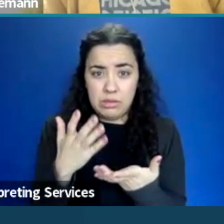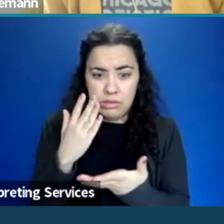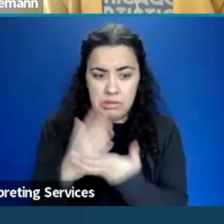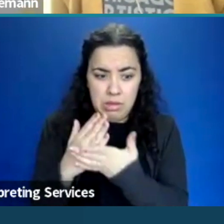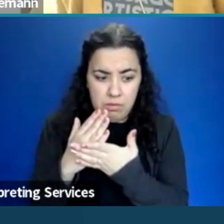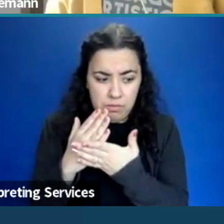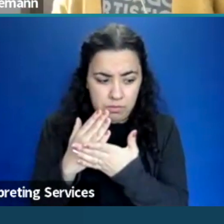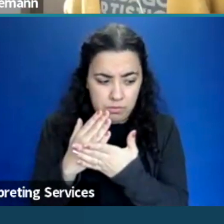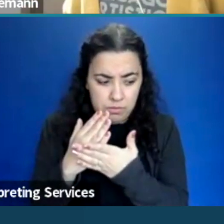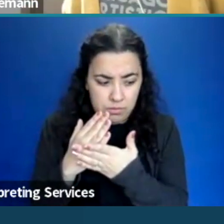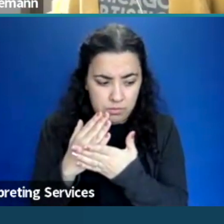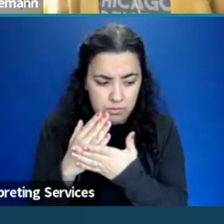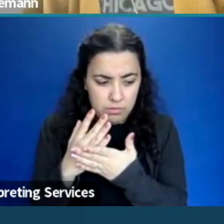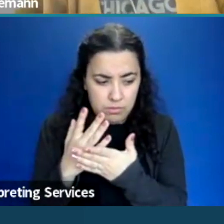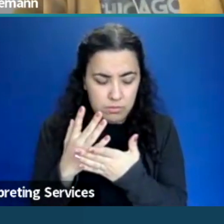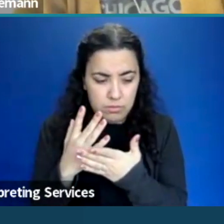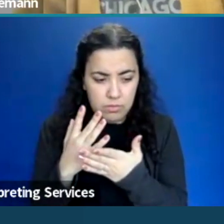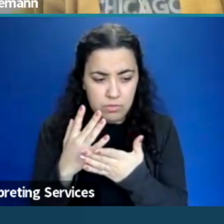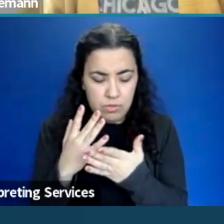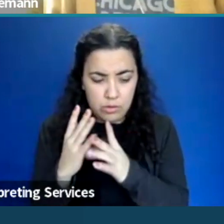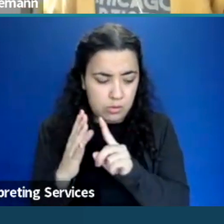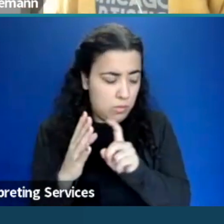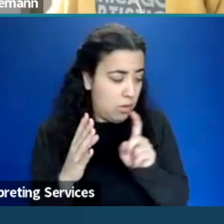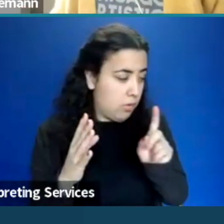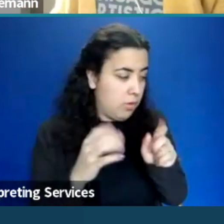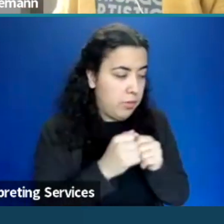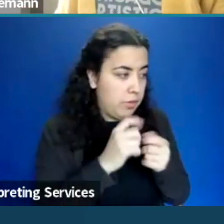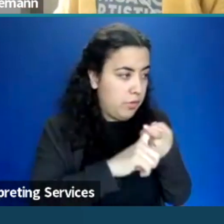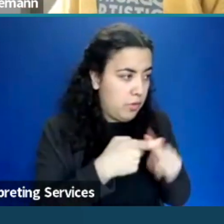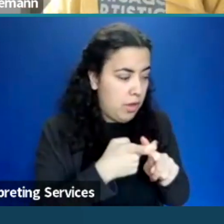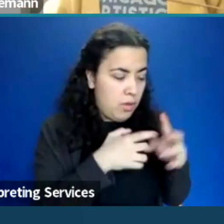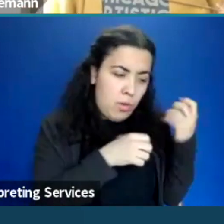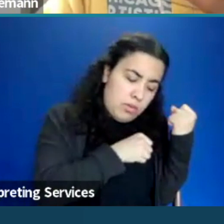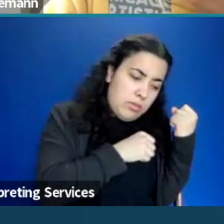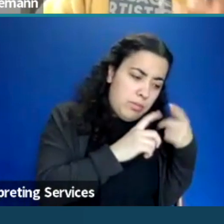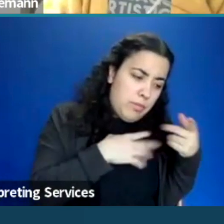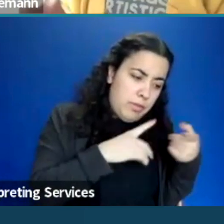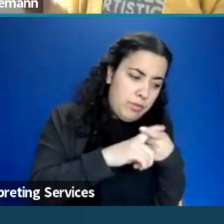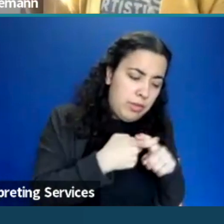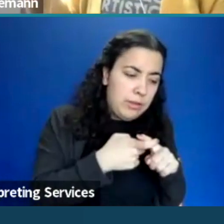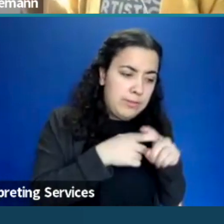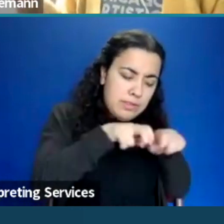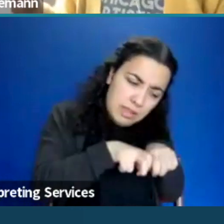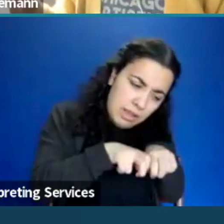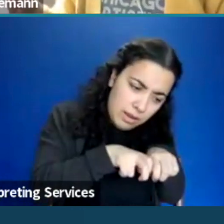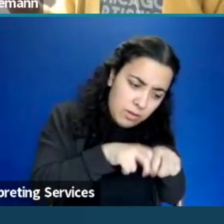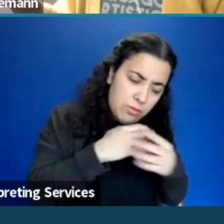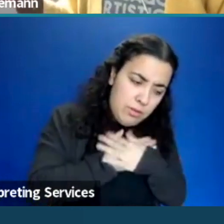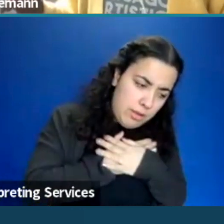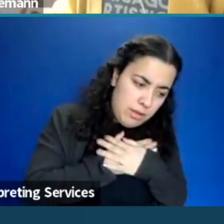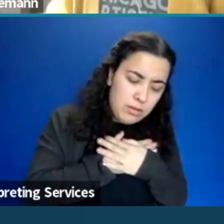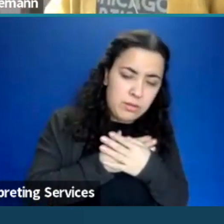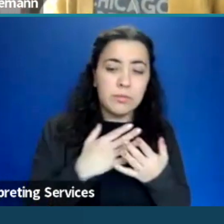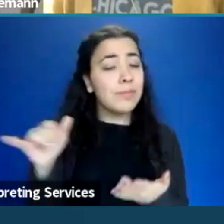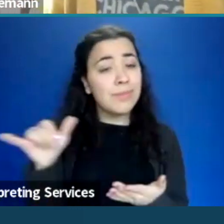and, grab walk with a friend and hold on to them, sit down for a while, relax.